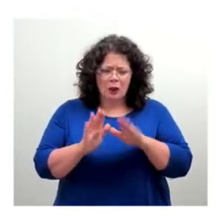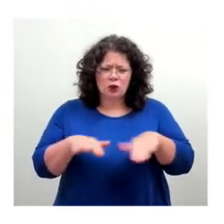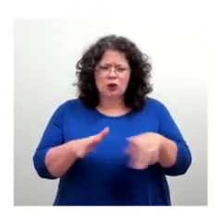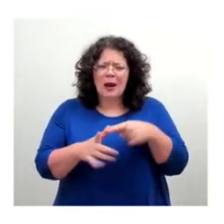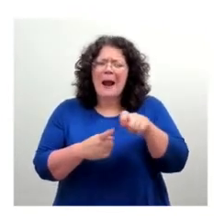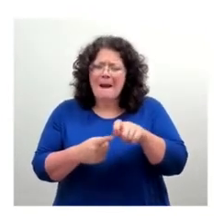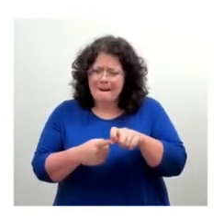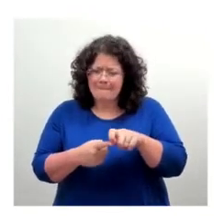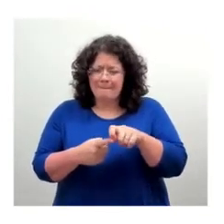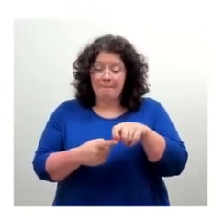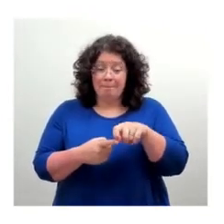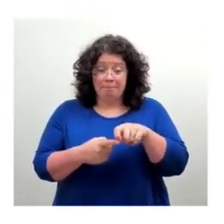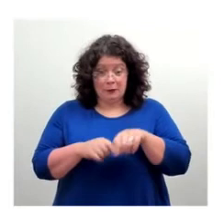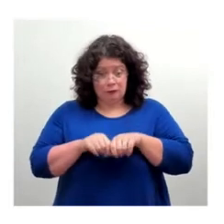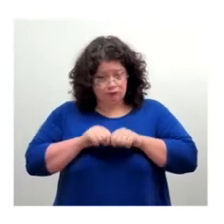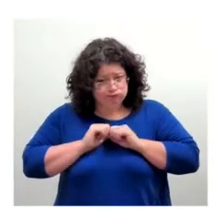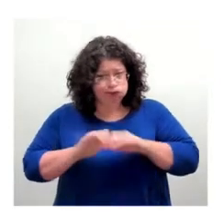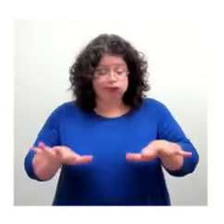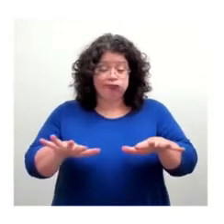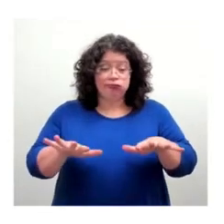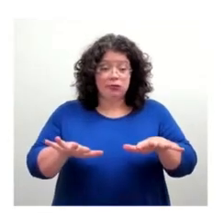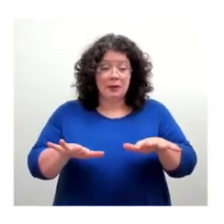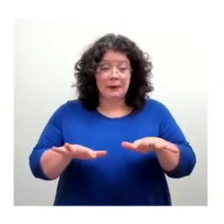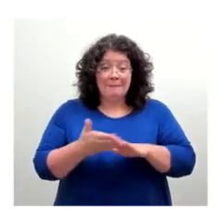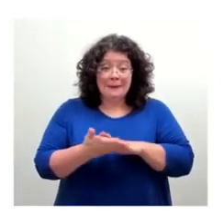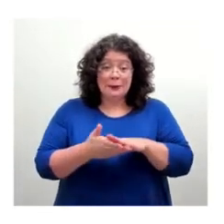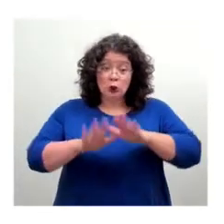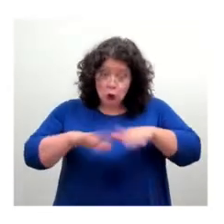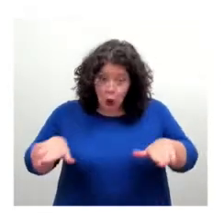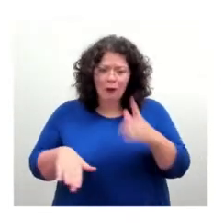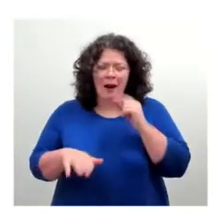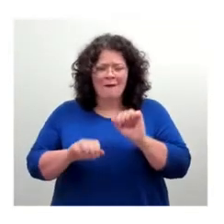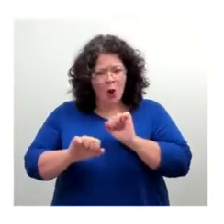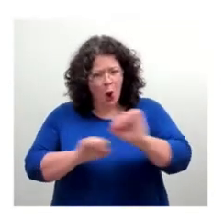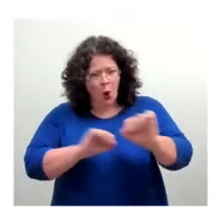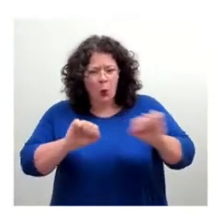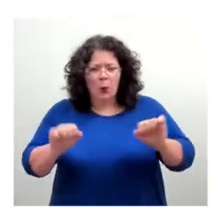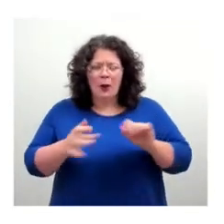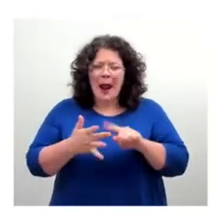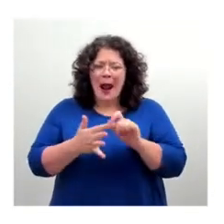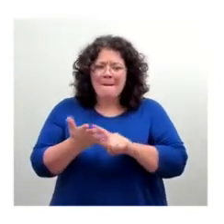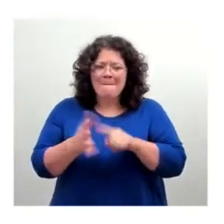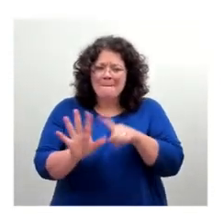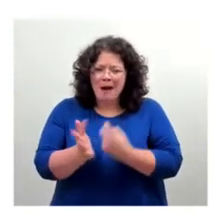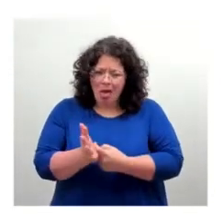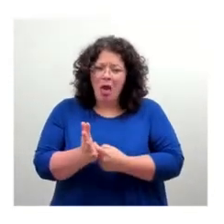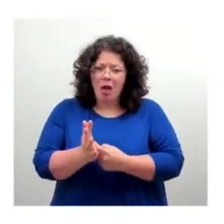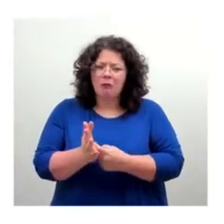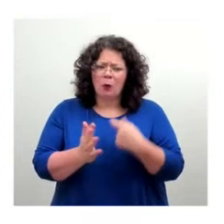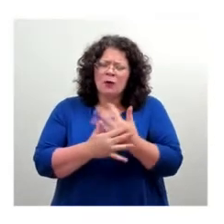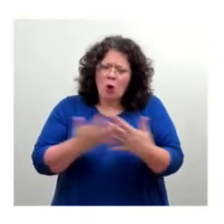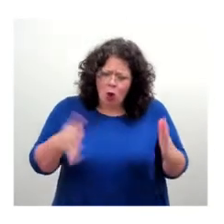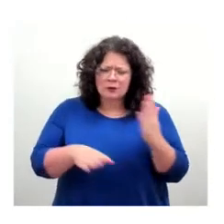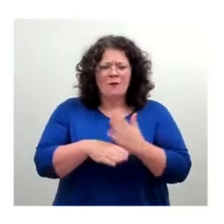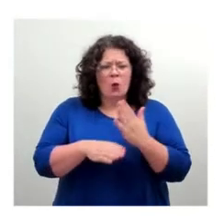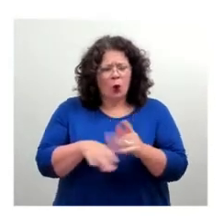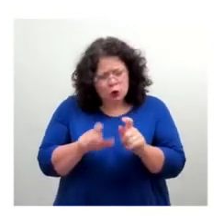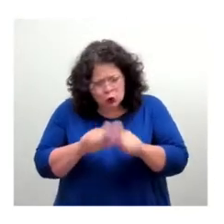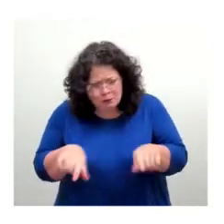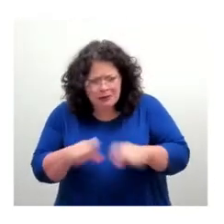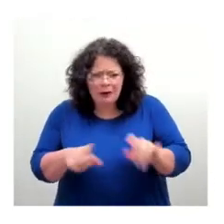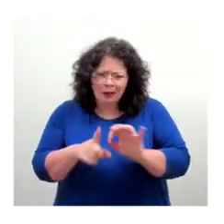is important, picking up on your point, Stephen, is about how you find it, availability. At the moment, the iPlayer